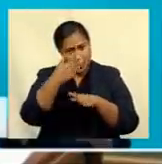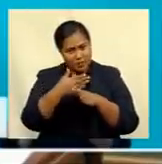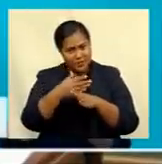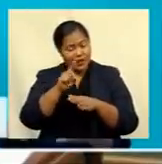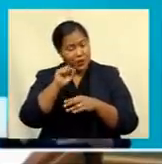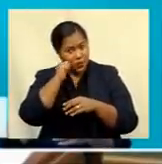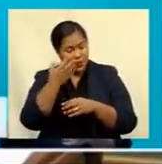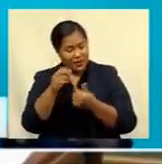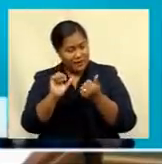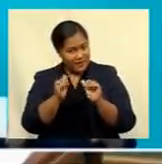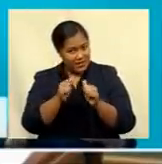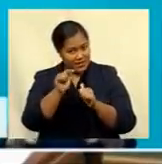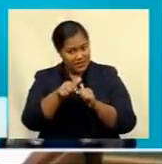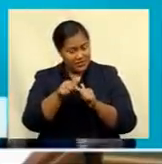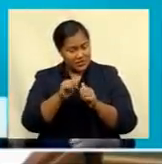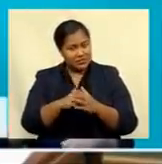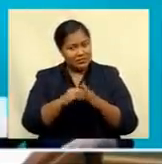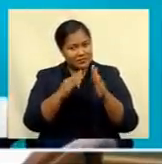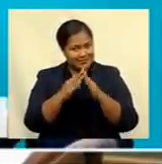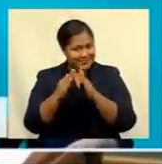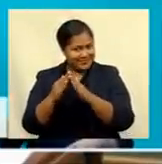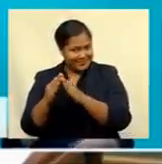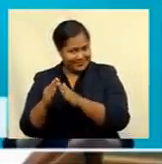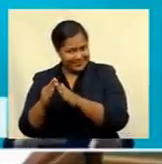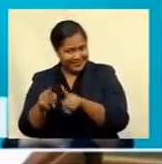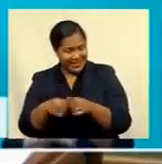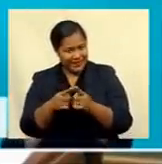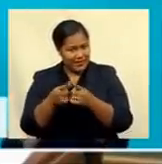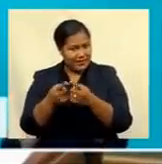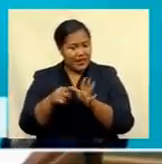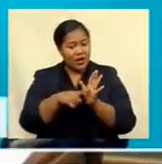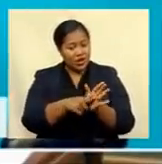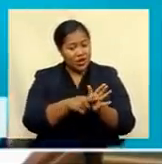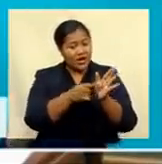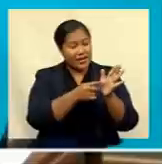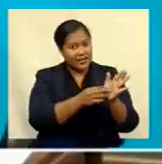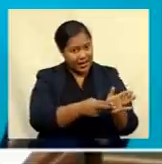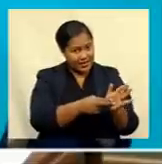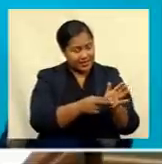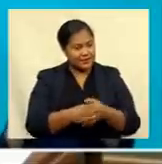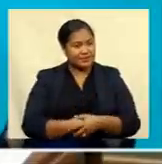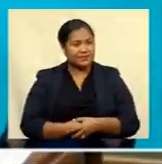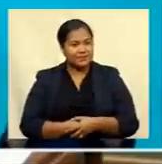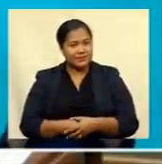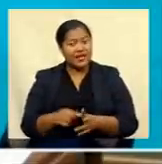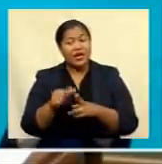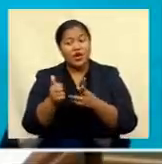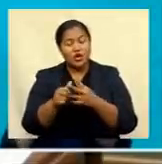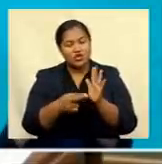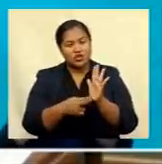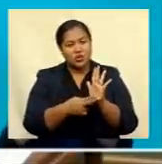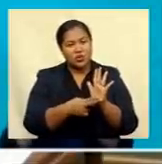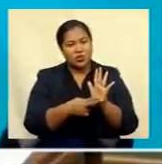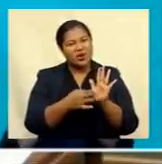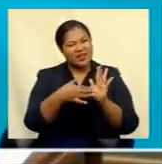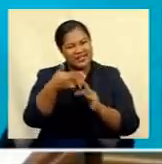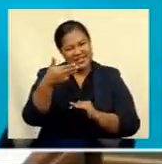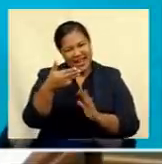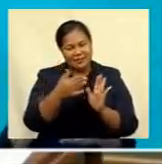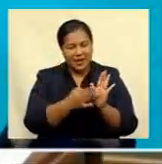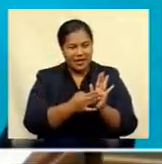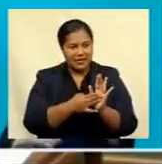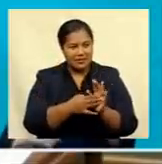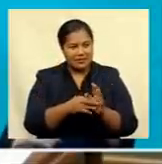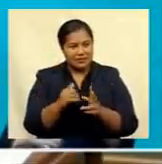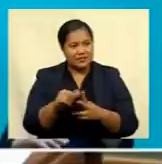complete these stations, Lautoka, Nandi, and of course Nakasi, except for